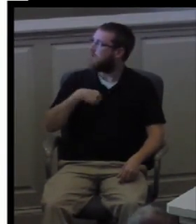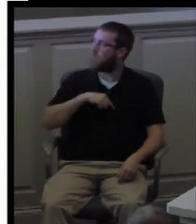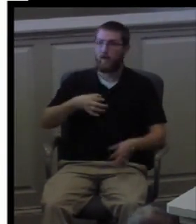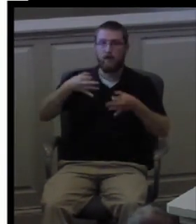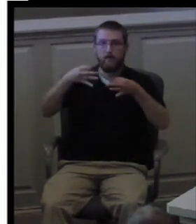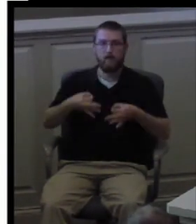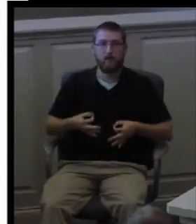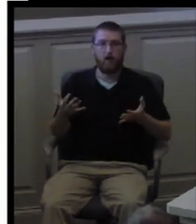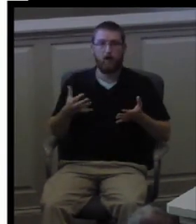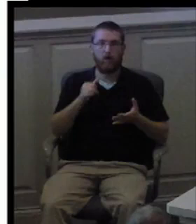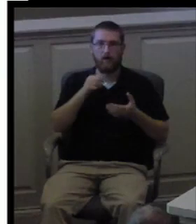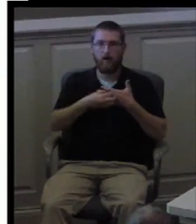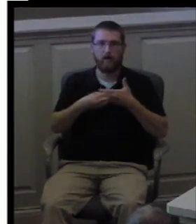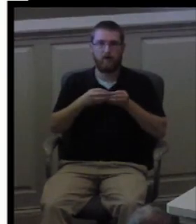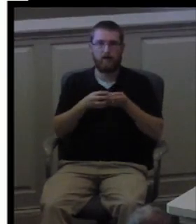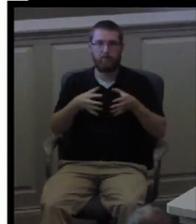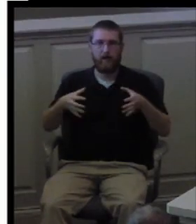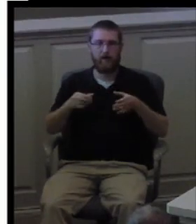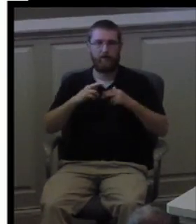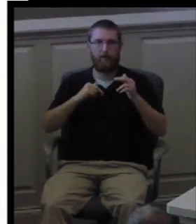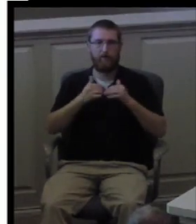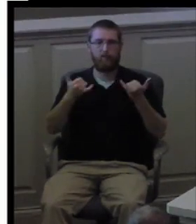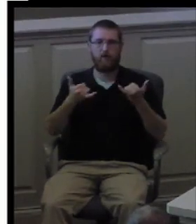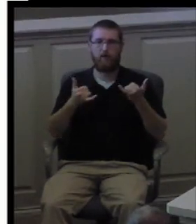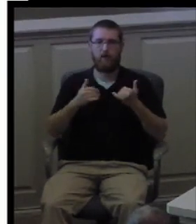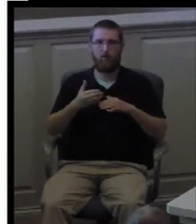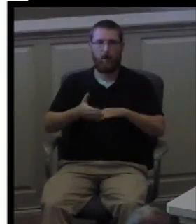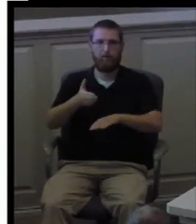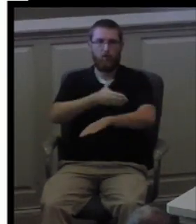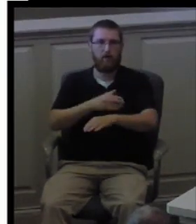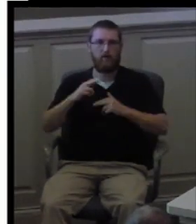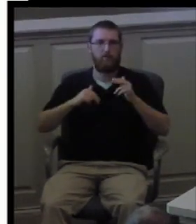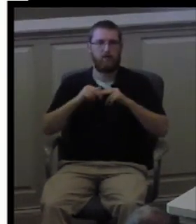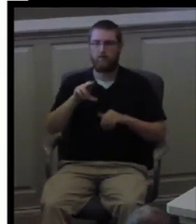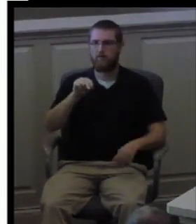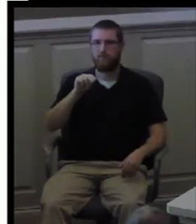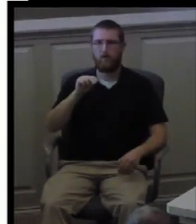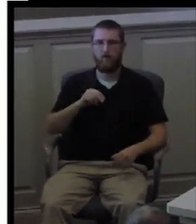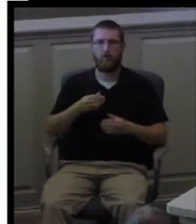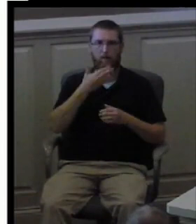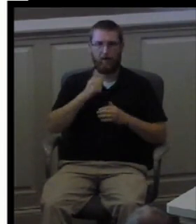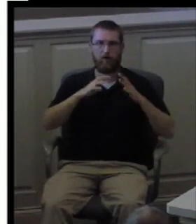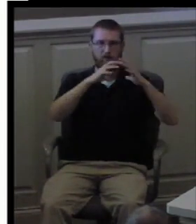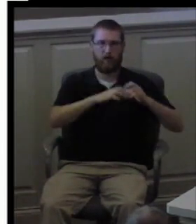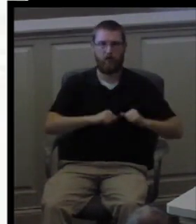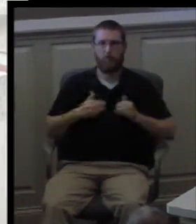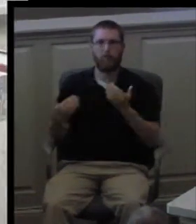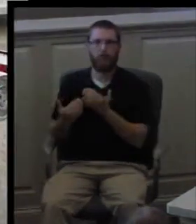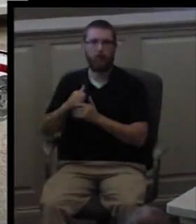to expand the building on its present site, not to try to upgrade it, and instead move forward with a new state-of-the-art facility.